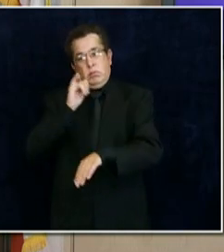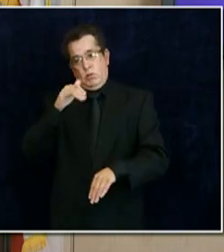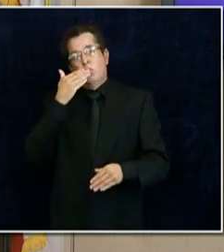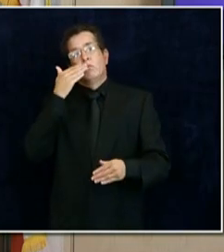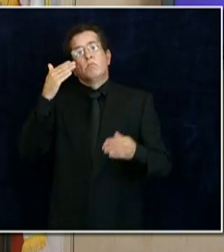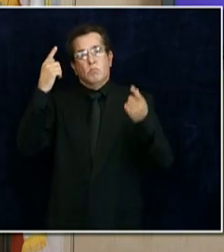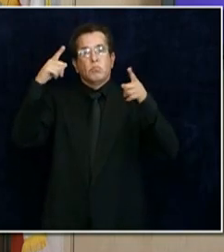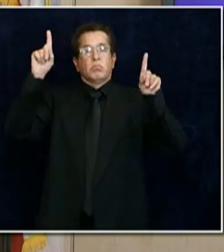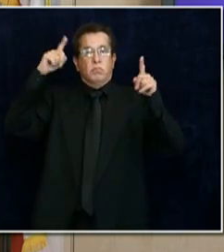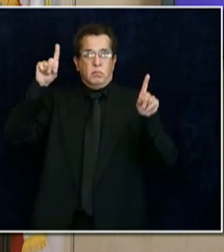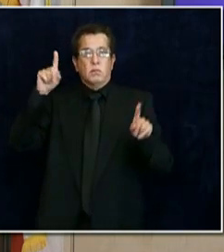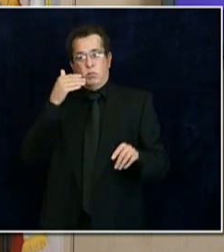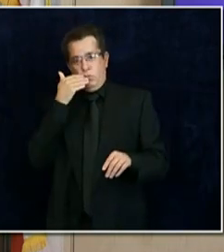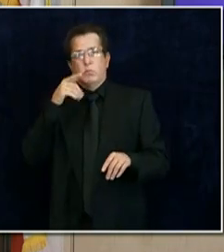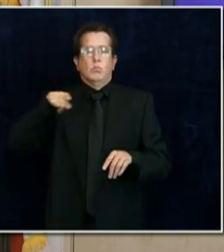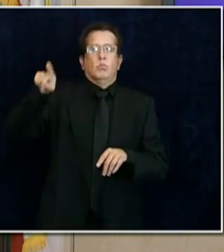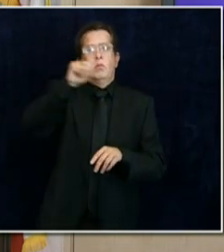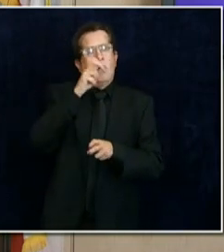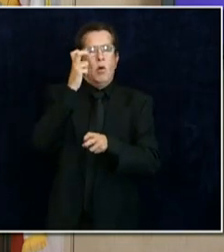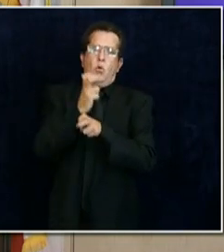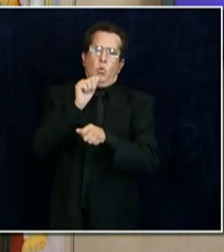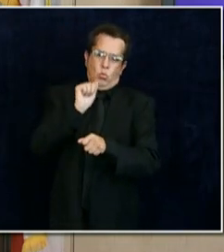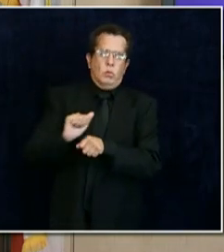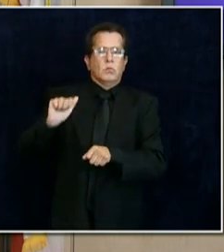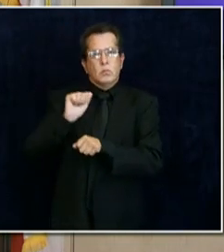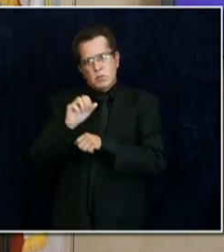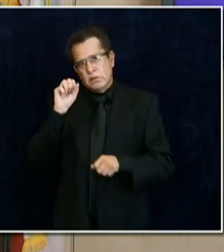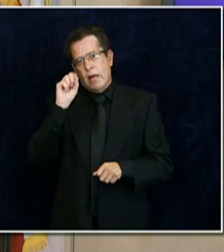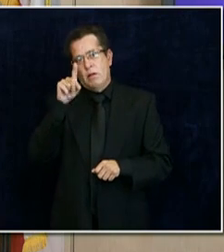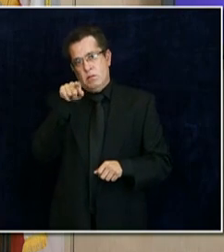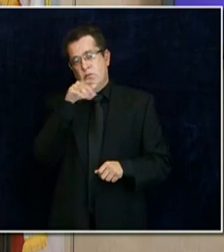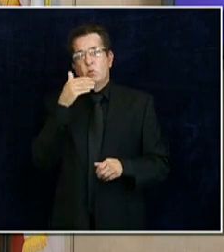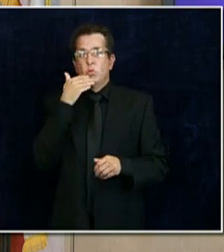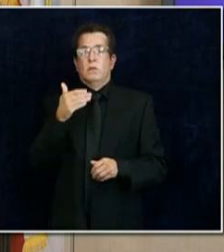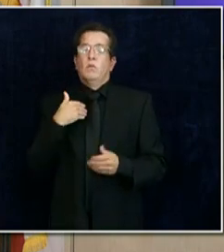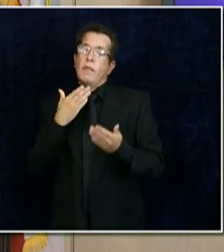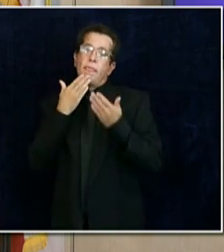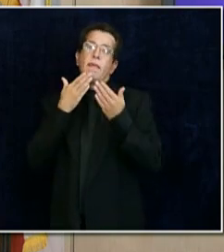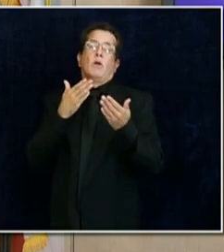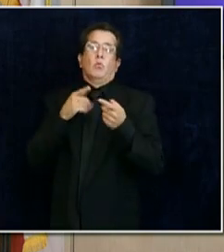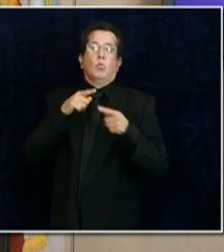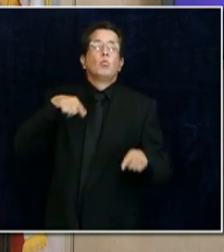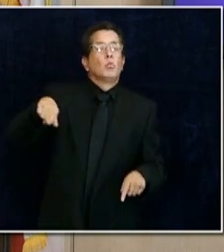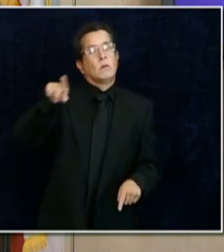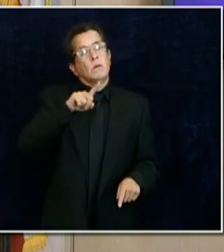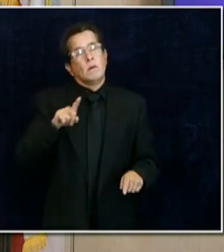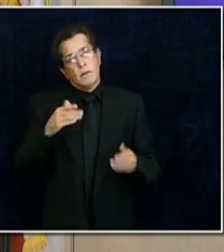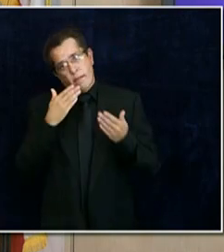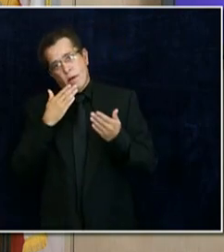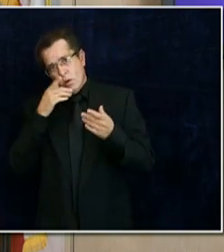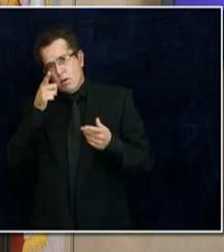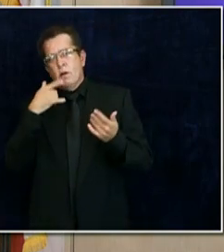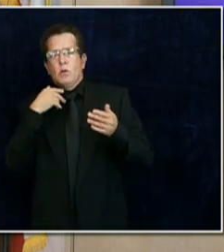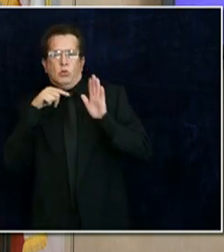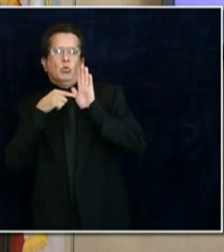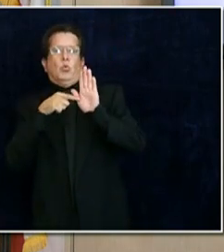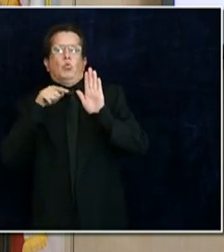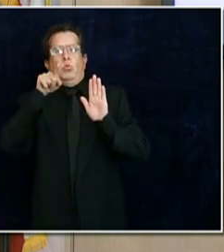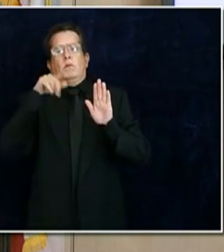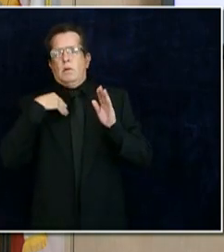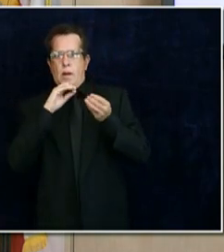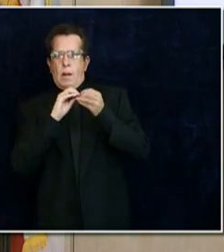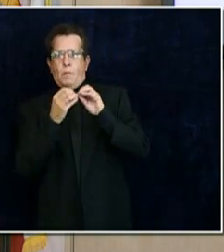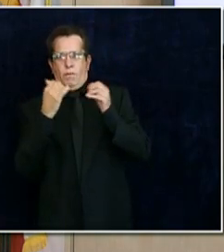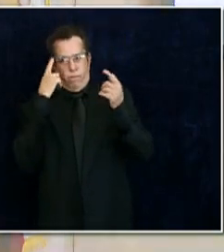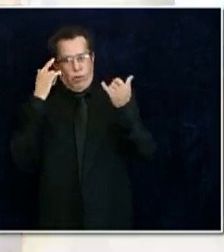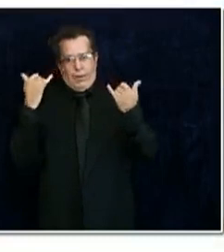it's been through the hard work of each and every San Diegan making a choice to do this, and for that we are grateful. With that, let's jump into today's numbers. Today